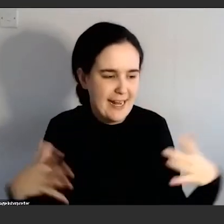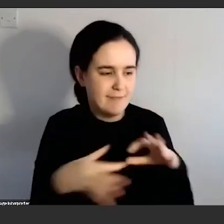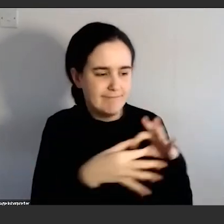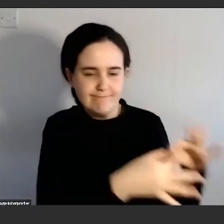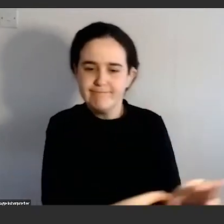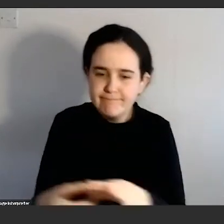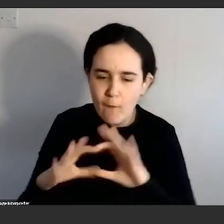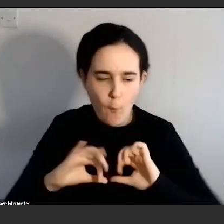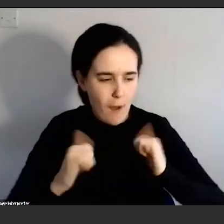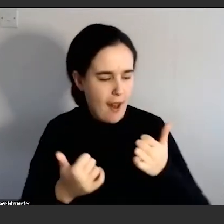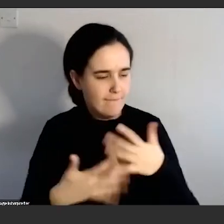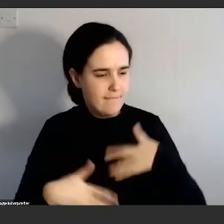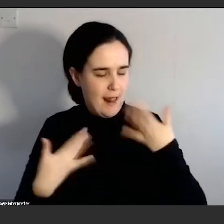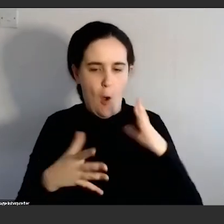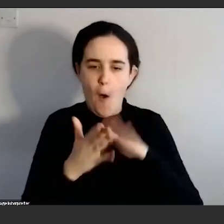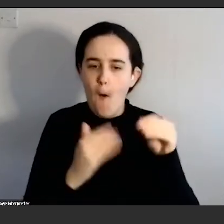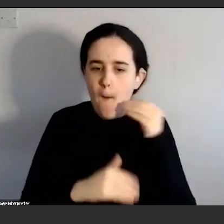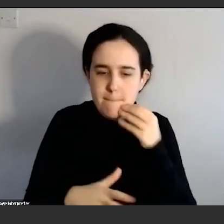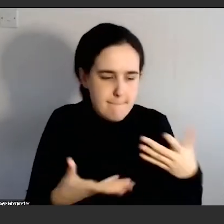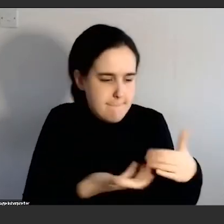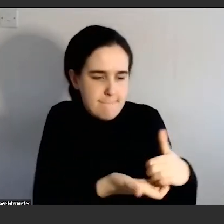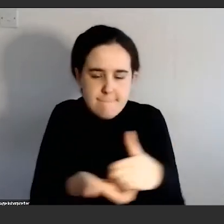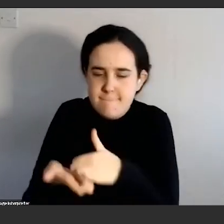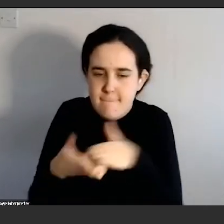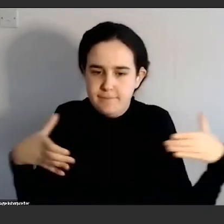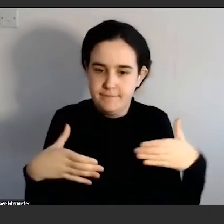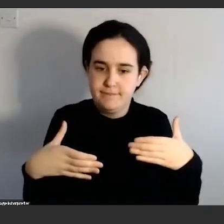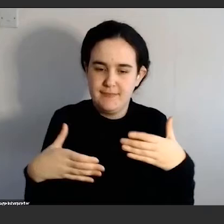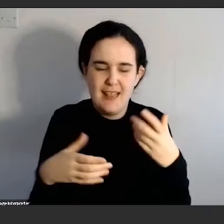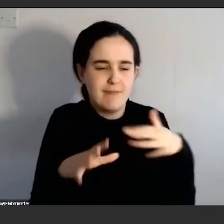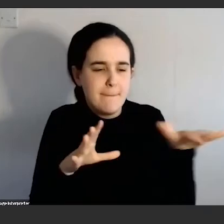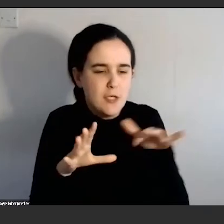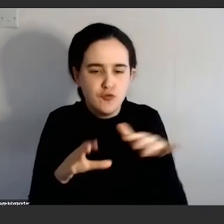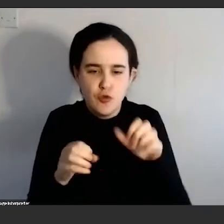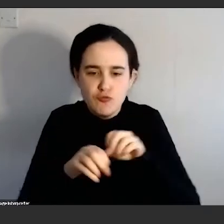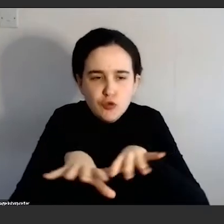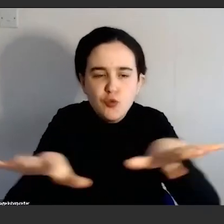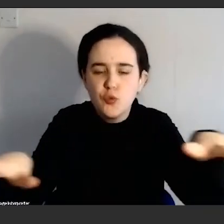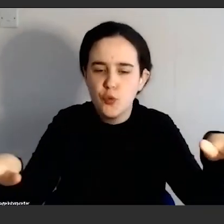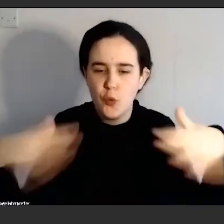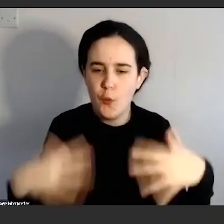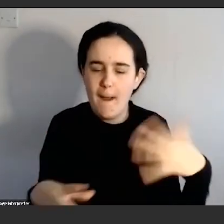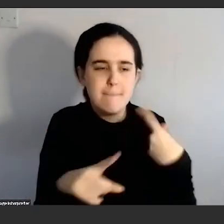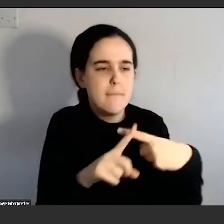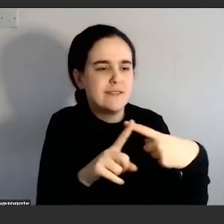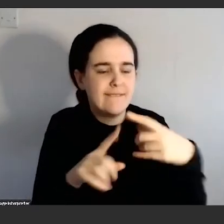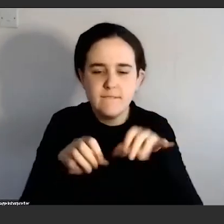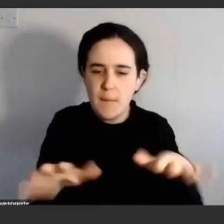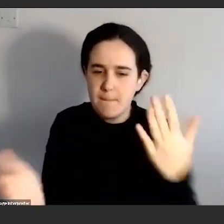and many other rights are included in health. And yeah.